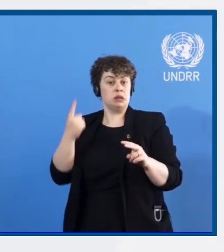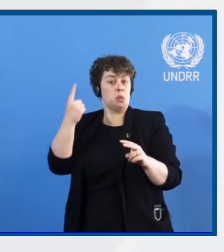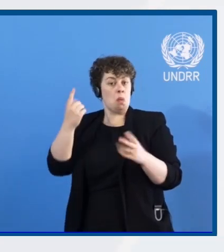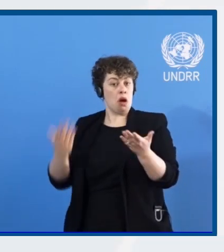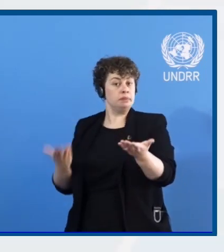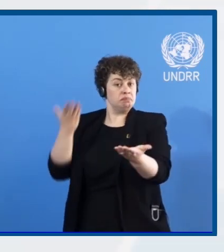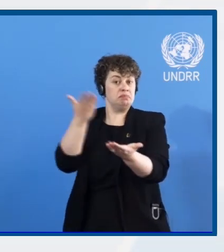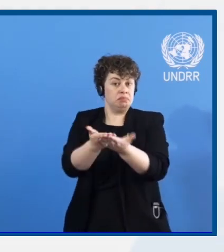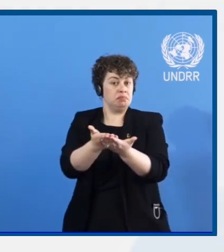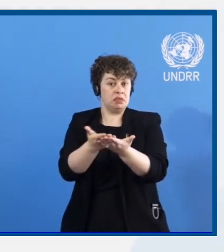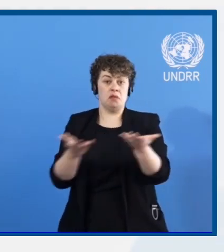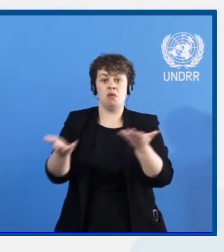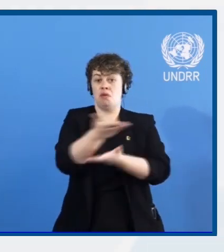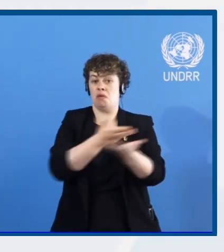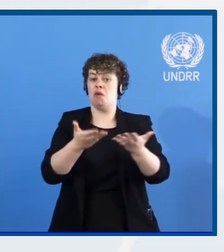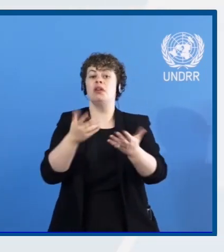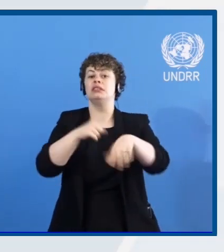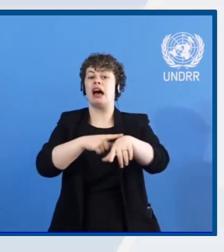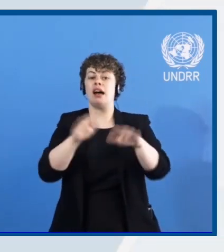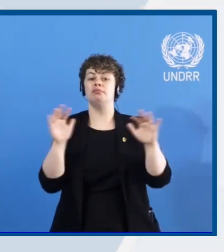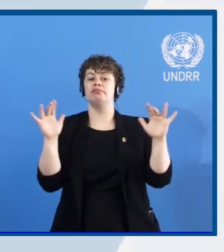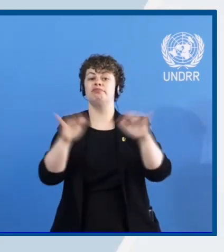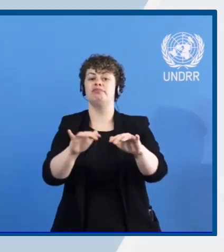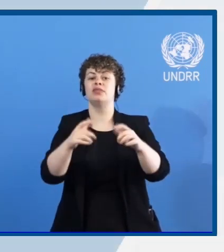suggestions put on the table at the COP27.